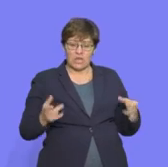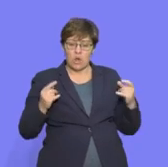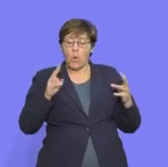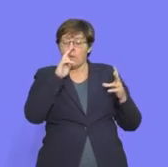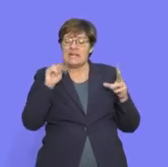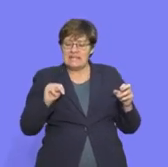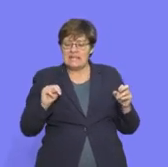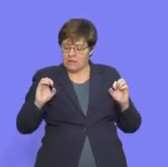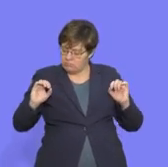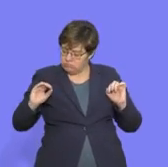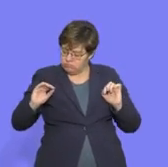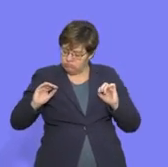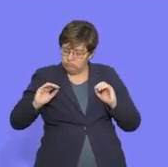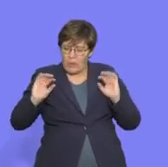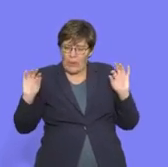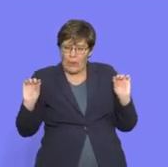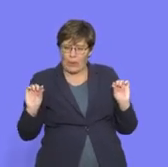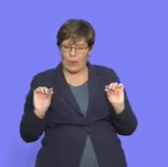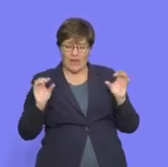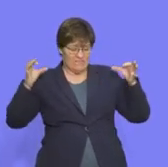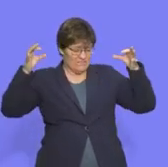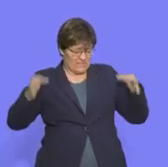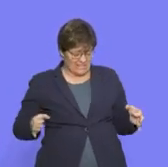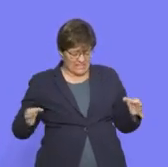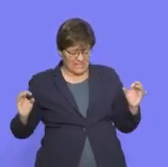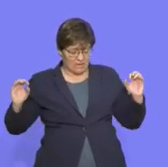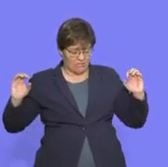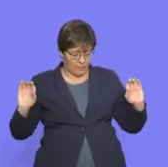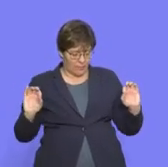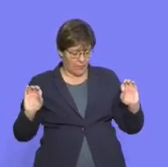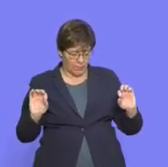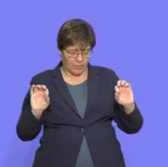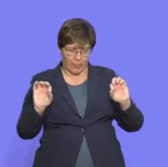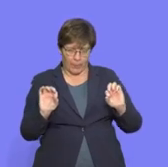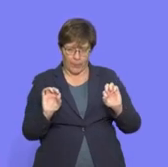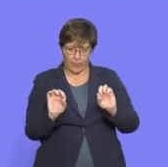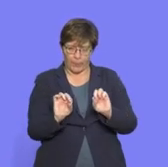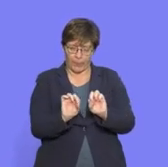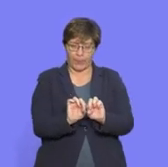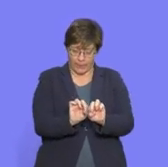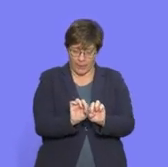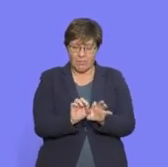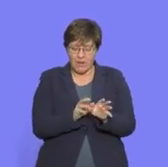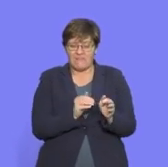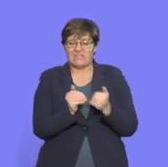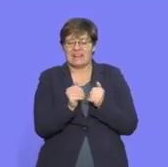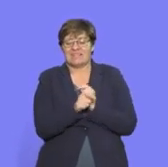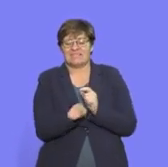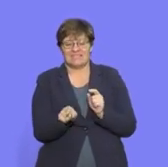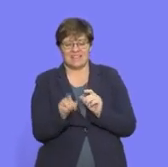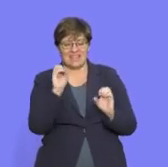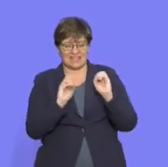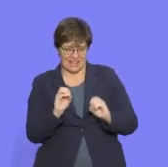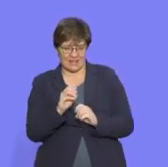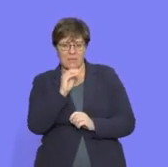these tiny little blood vessels in the middle that can facilitate all this movement, and those are going